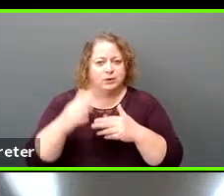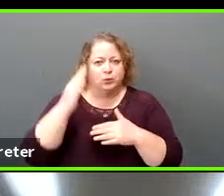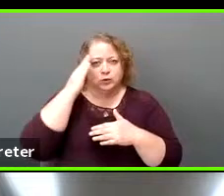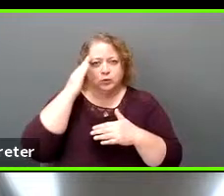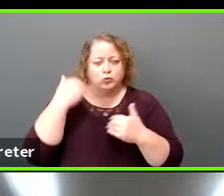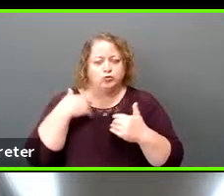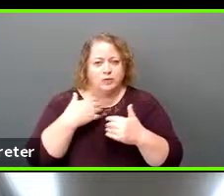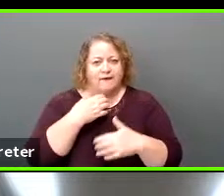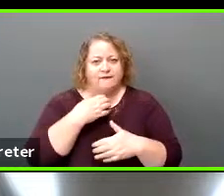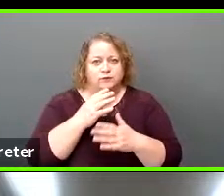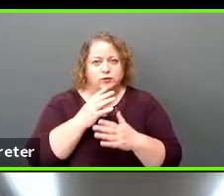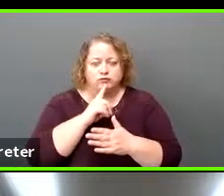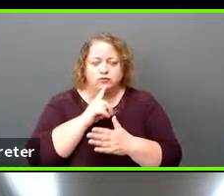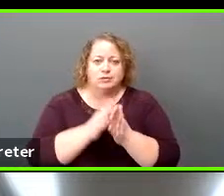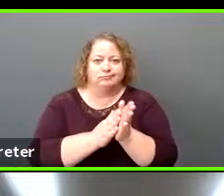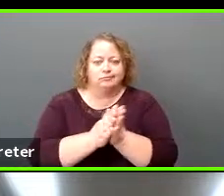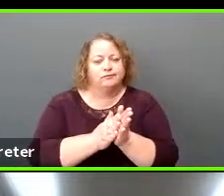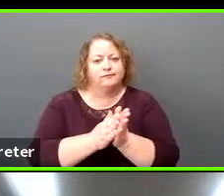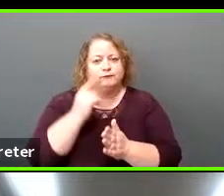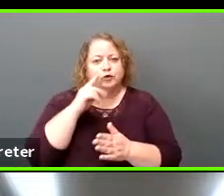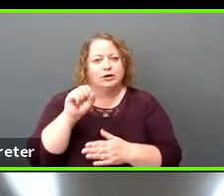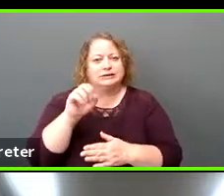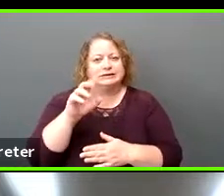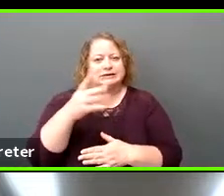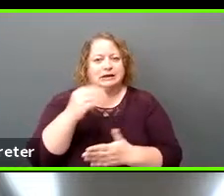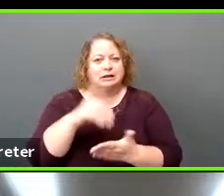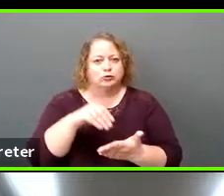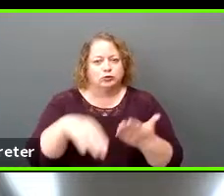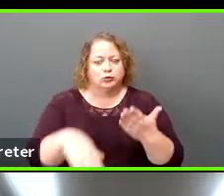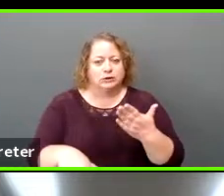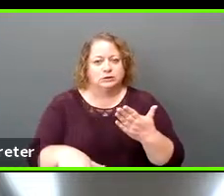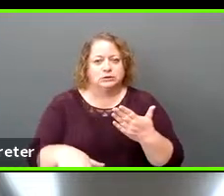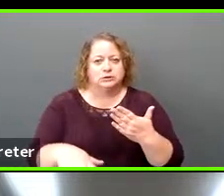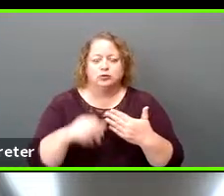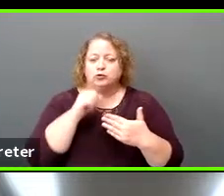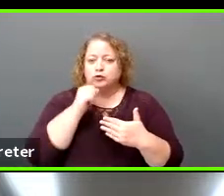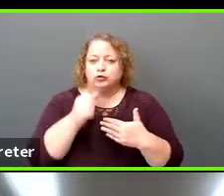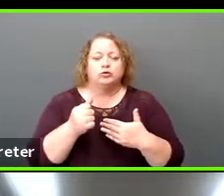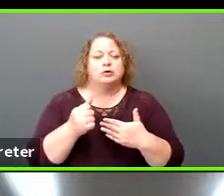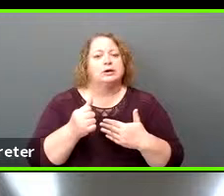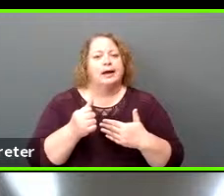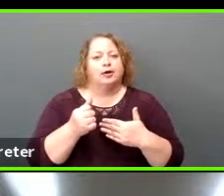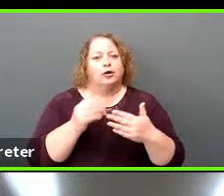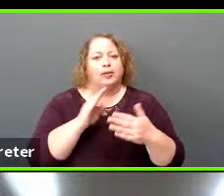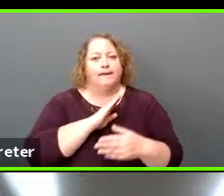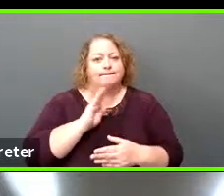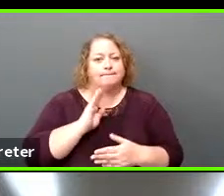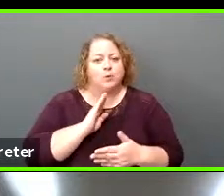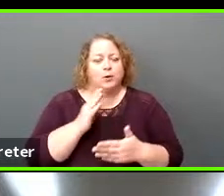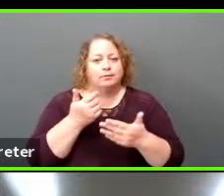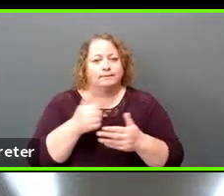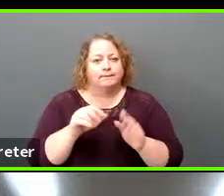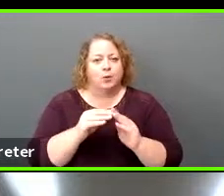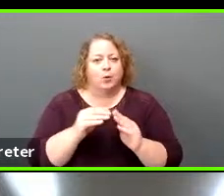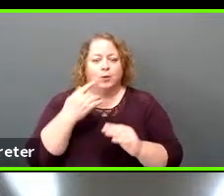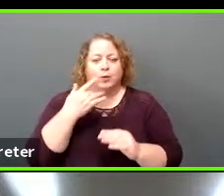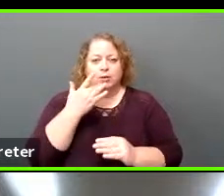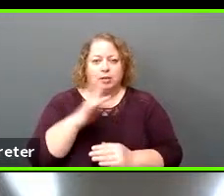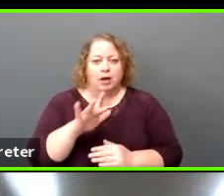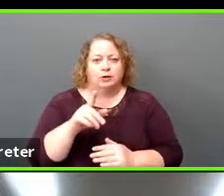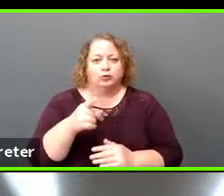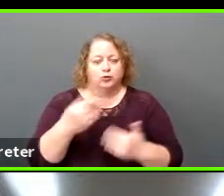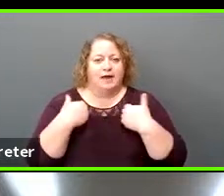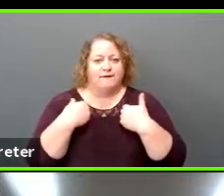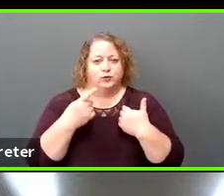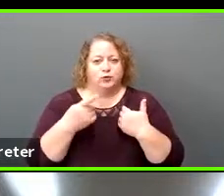know you have a passion for SSD and our students. Even though you no longer serve on the board, we are fortunate to